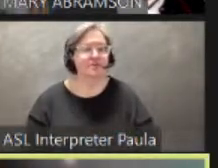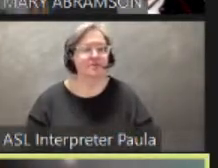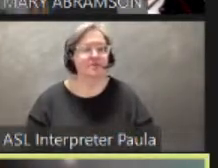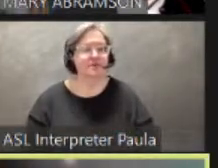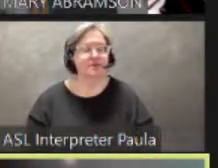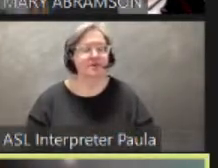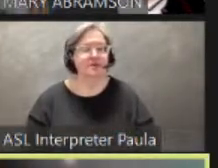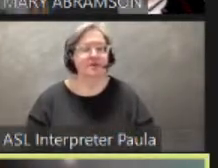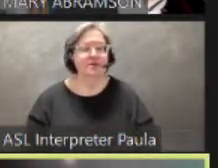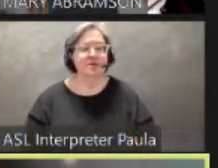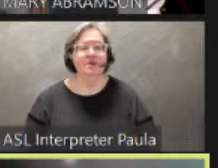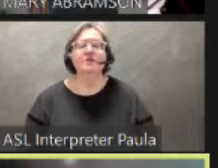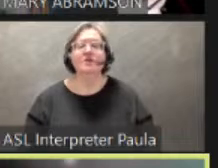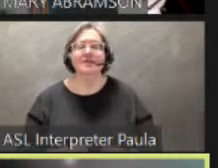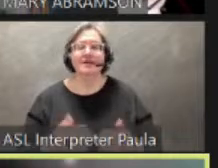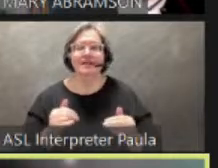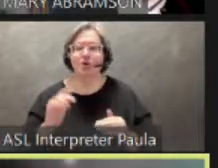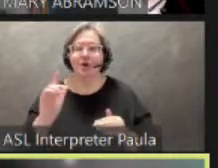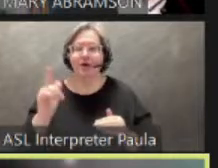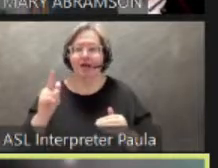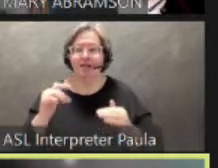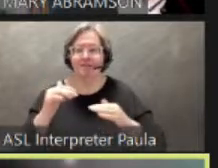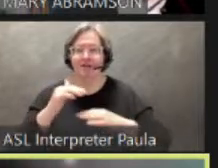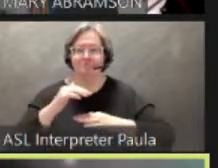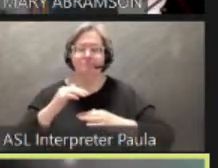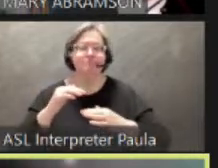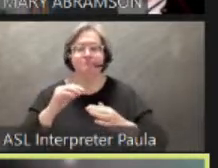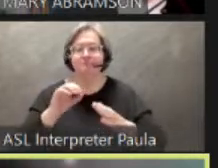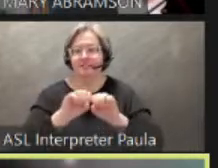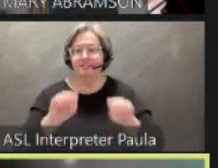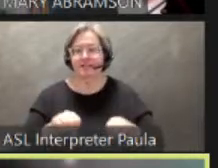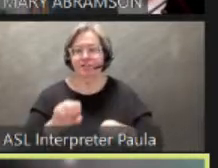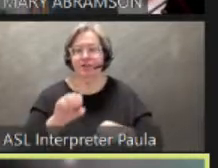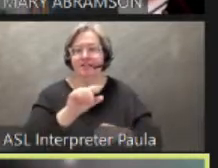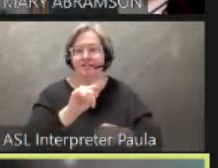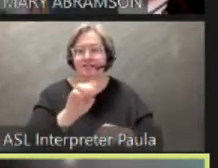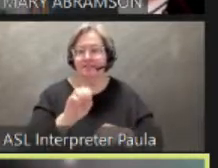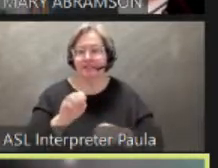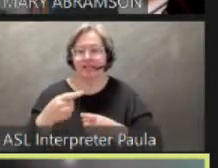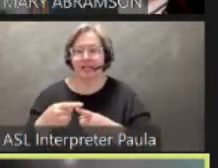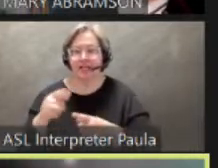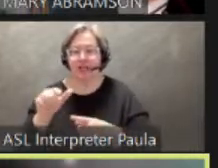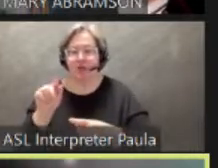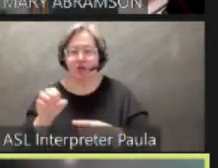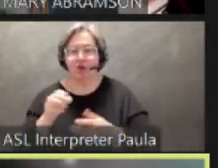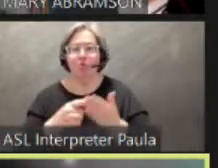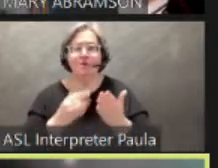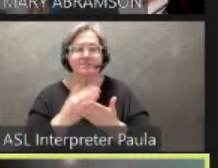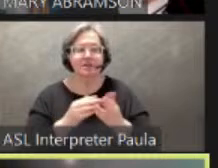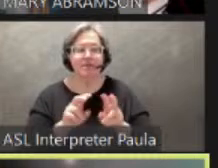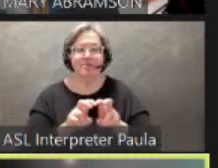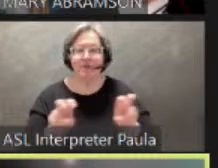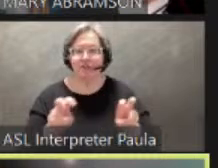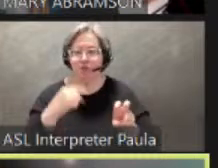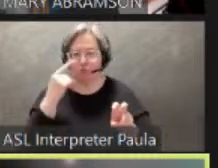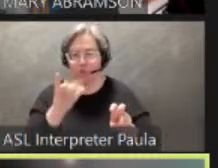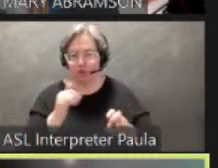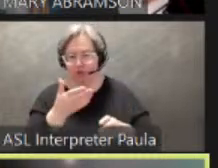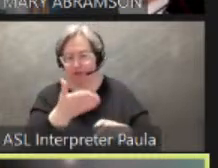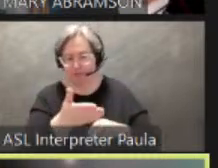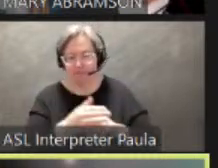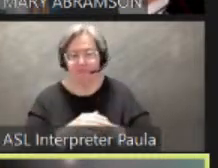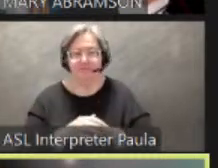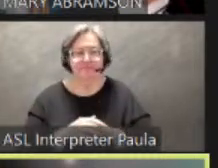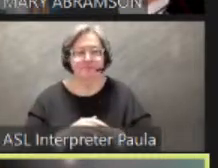So back to the elevated station at Staten Lake, we wanted to show what some of the benches look like. So what you're seeing